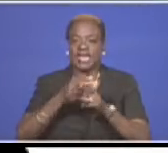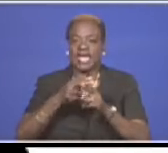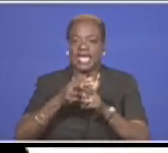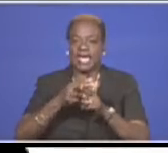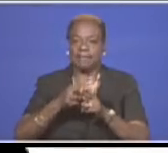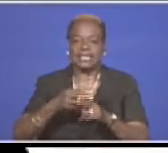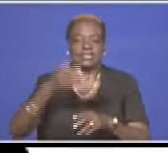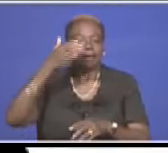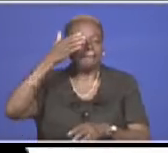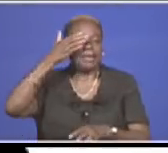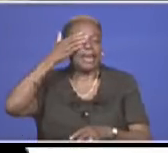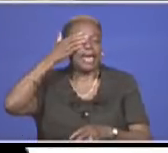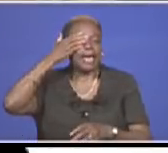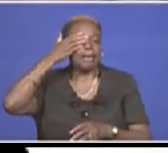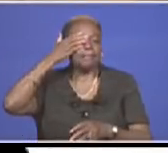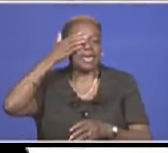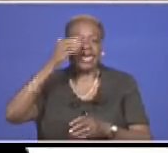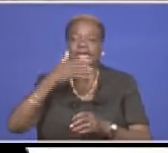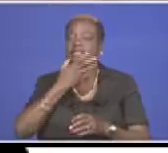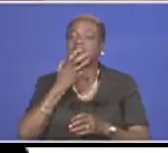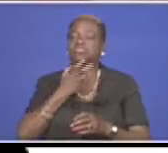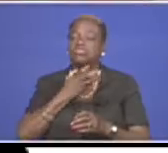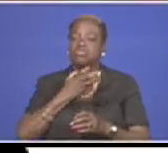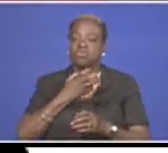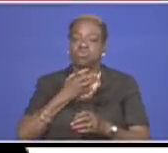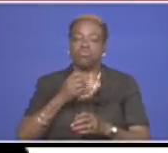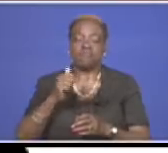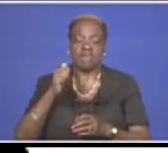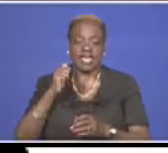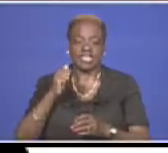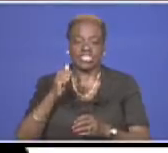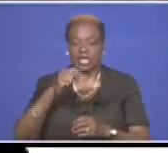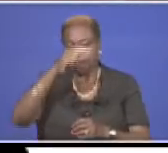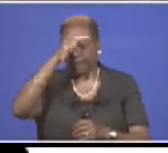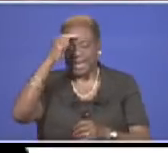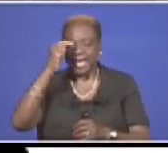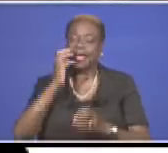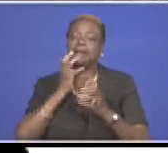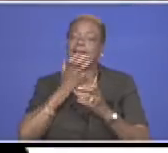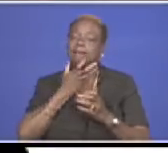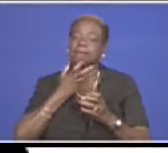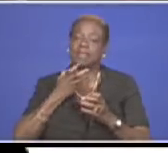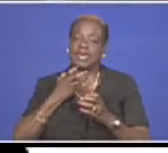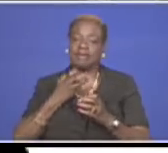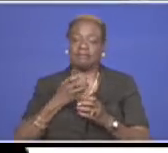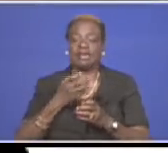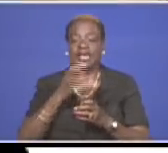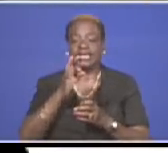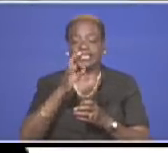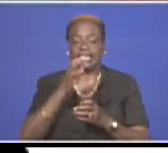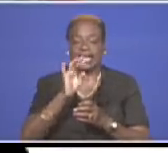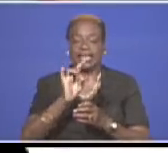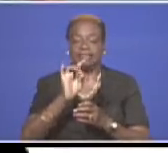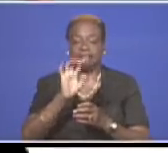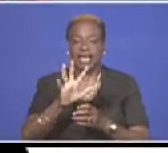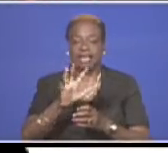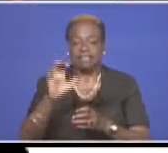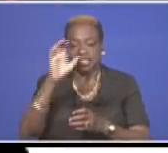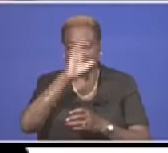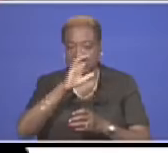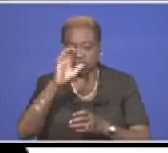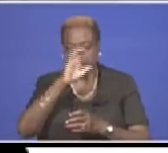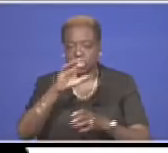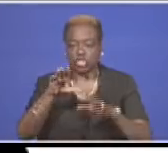Blackbeard's Revenge, the dream of Tony E. Knowles he had way back in 1995. The search took him